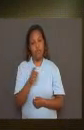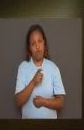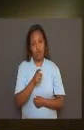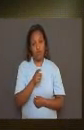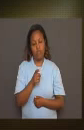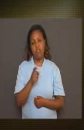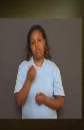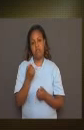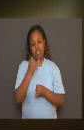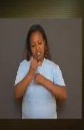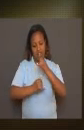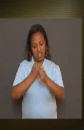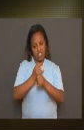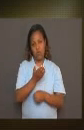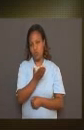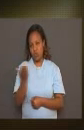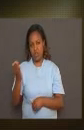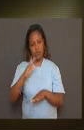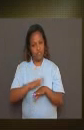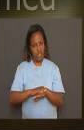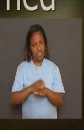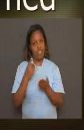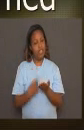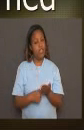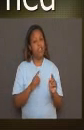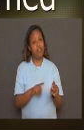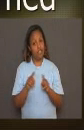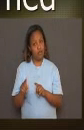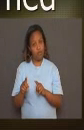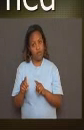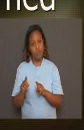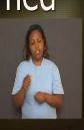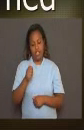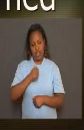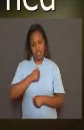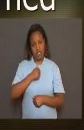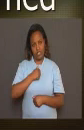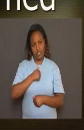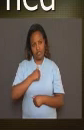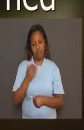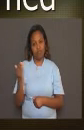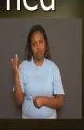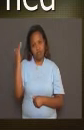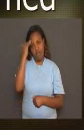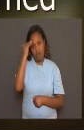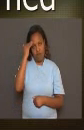international issues. This involves keeping ourselves